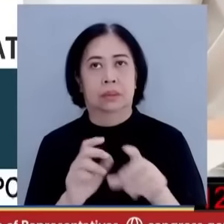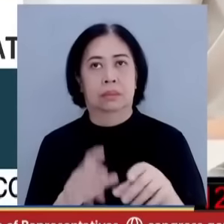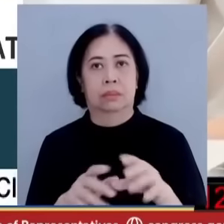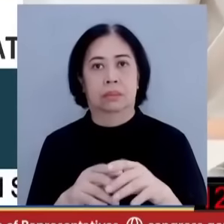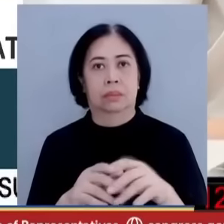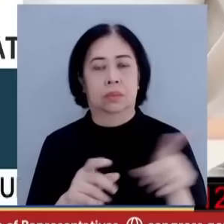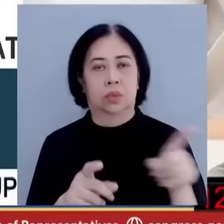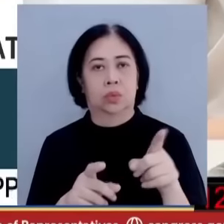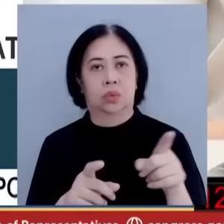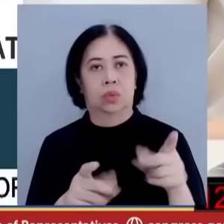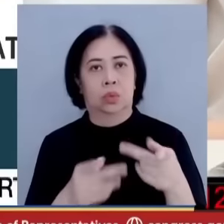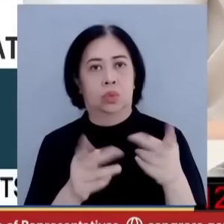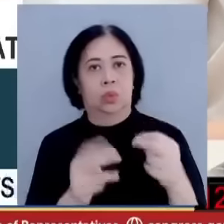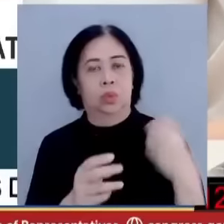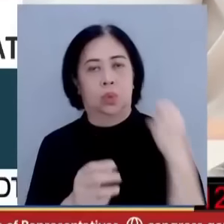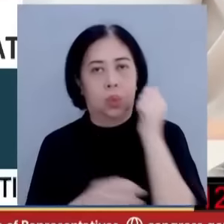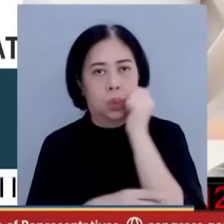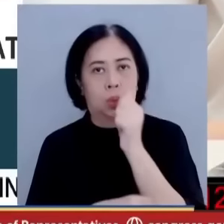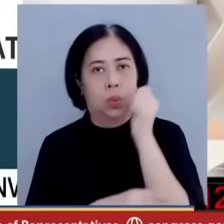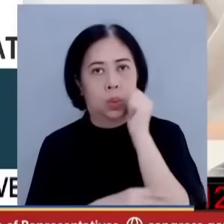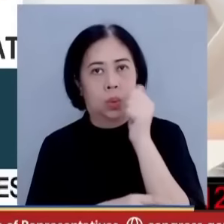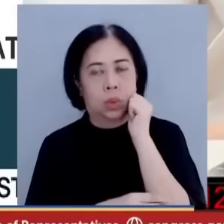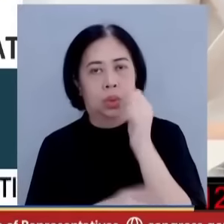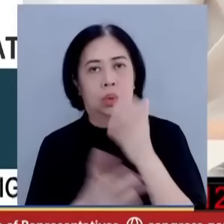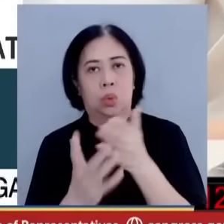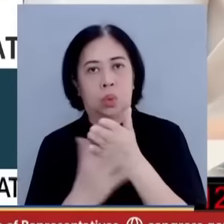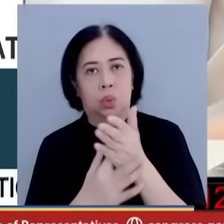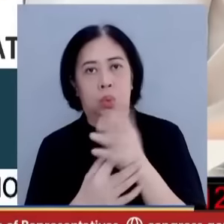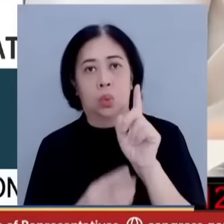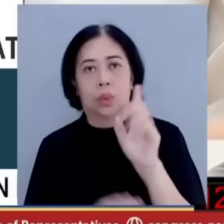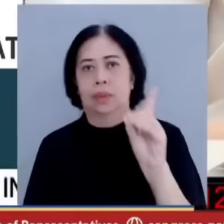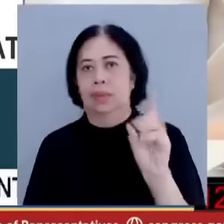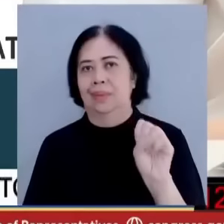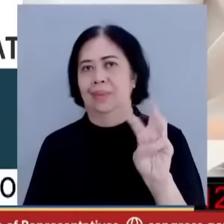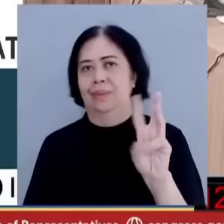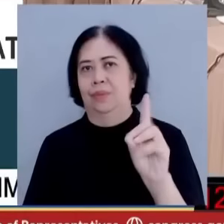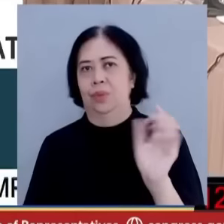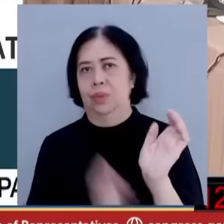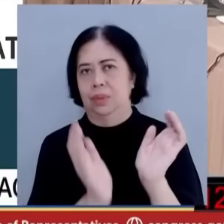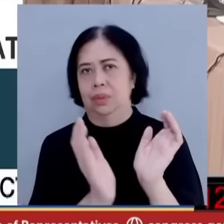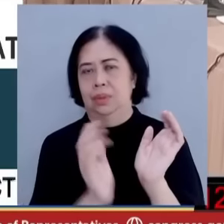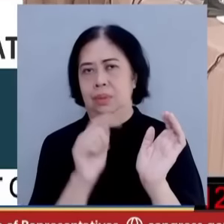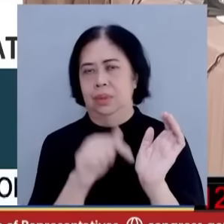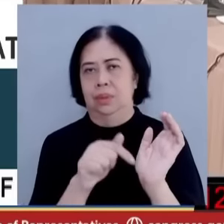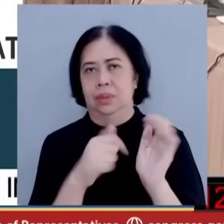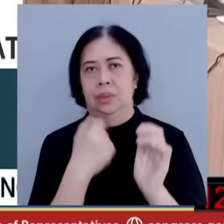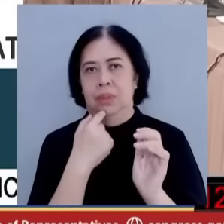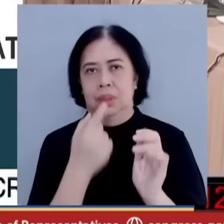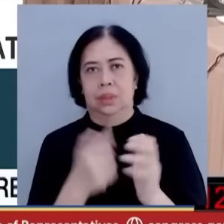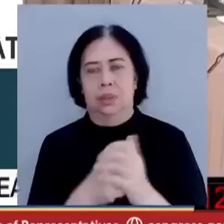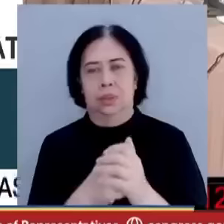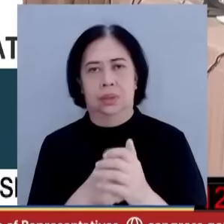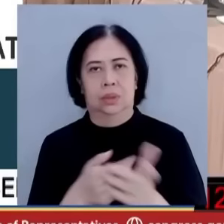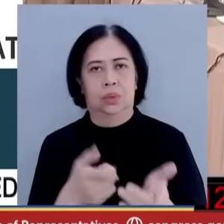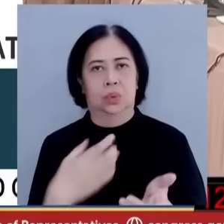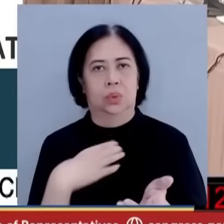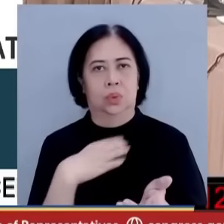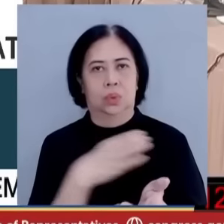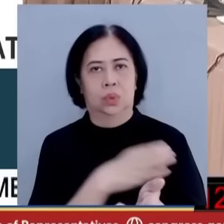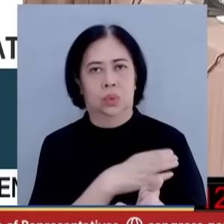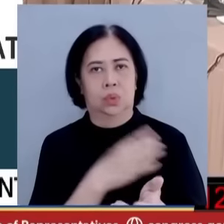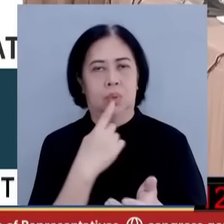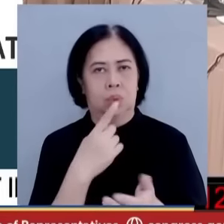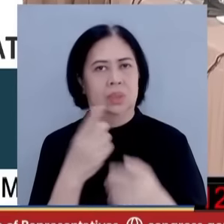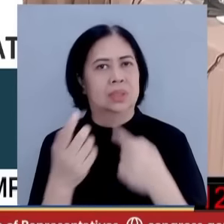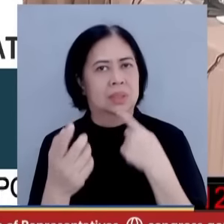elected officials. It's always done through the DSWD. And so that's what the House of Representatives have been